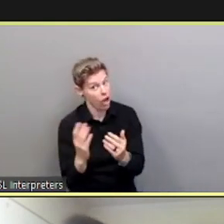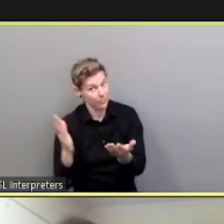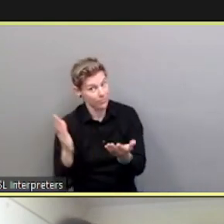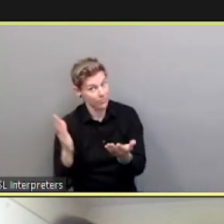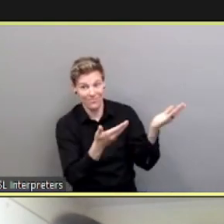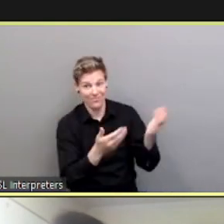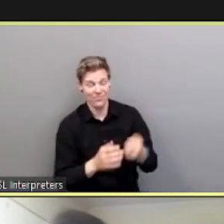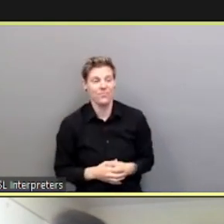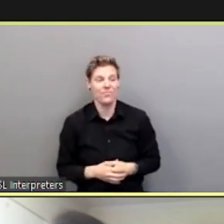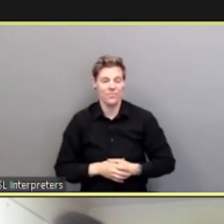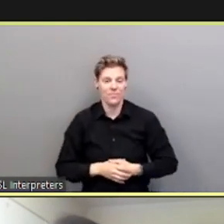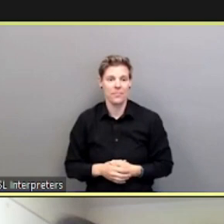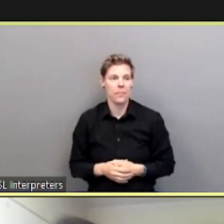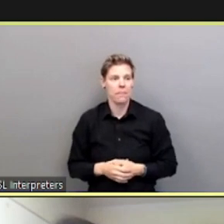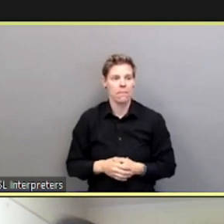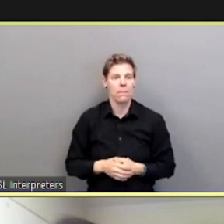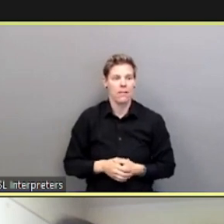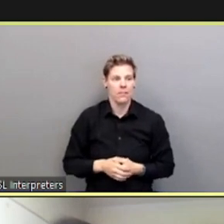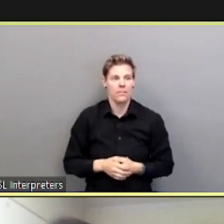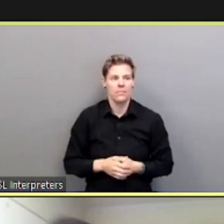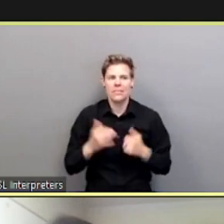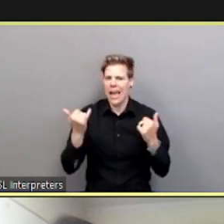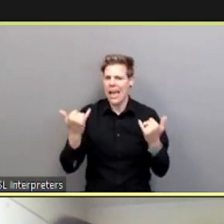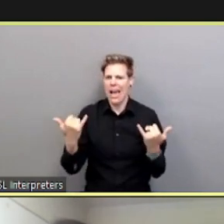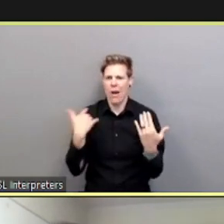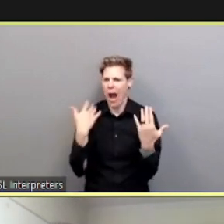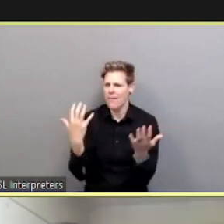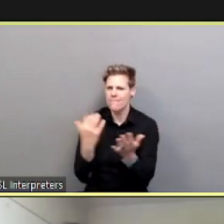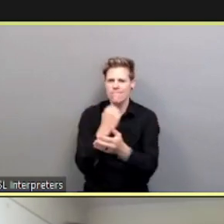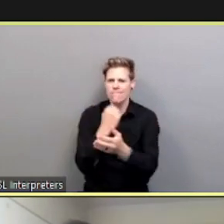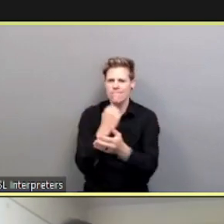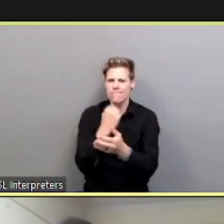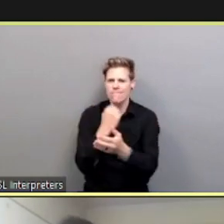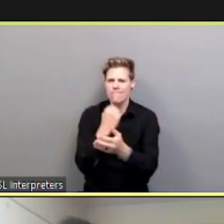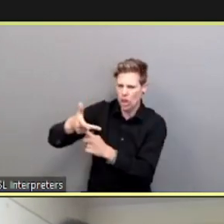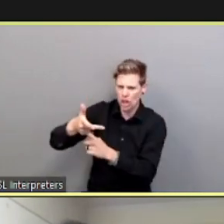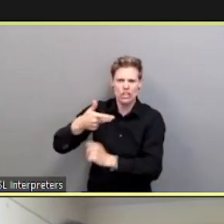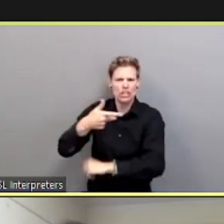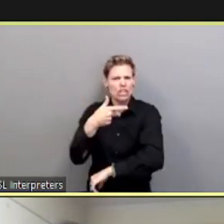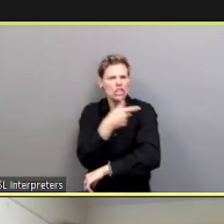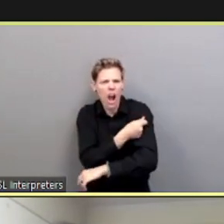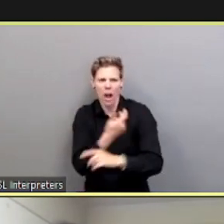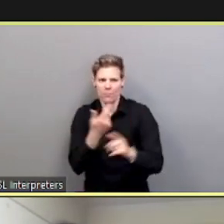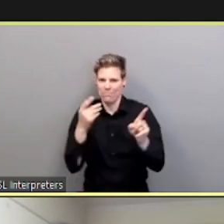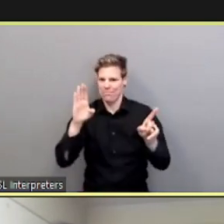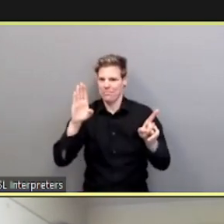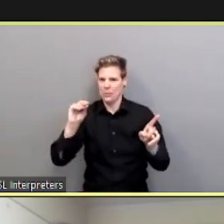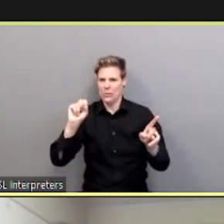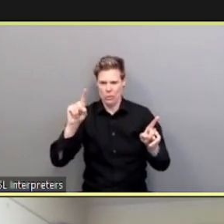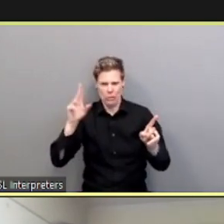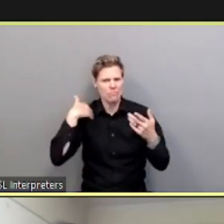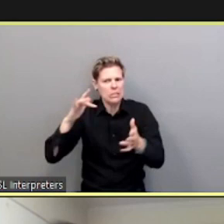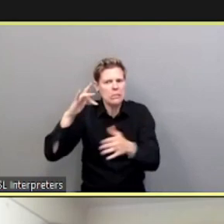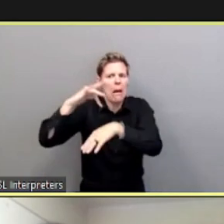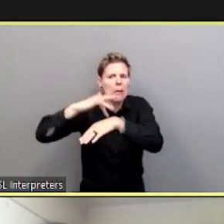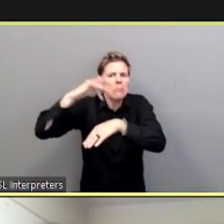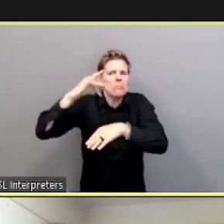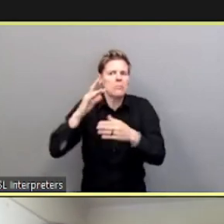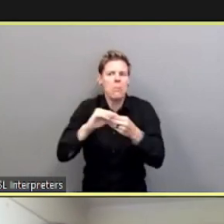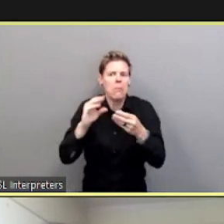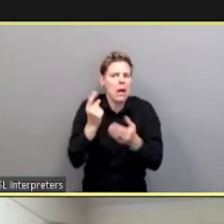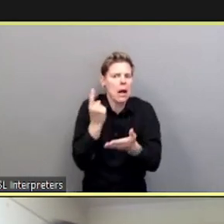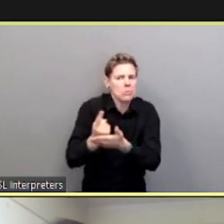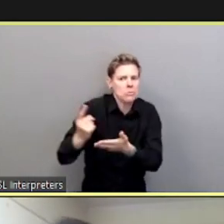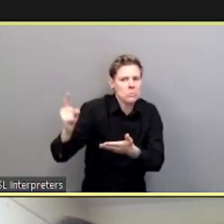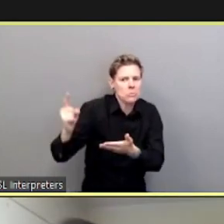So we want to go over booster doses again. I know we talked about it last week, but once again, booster doses, the purpose of them